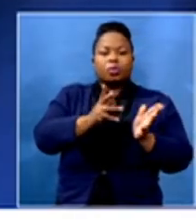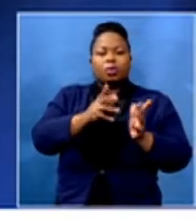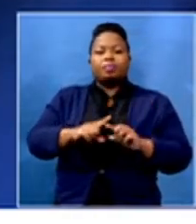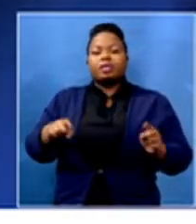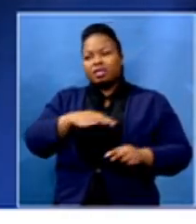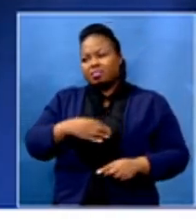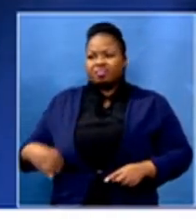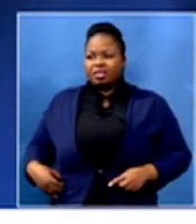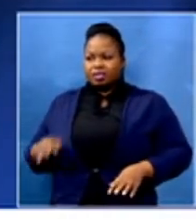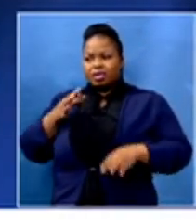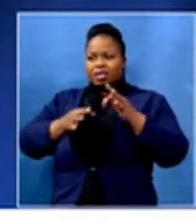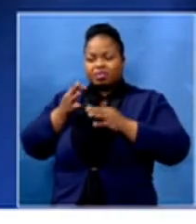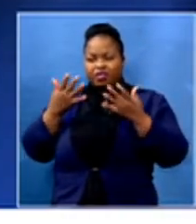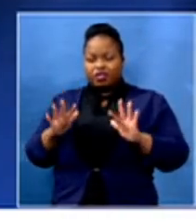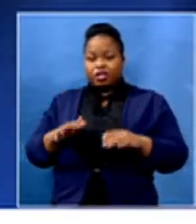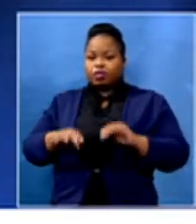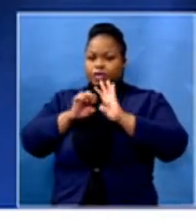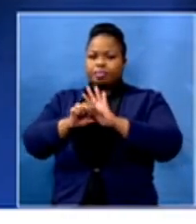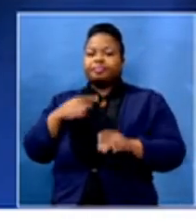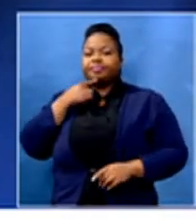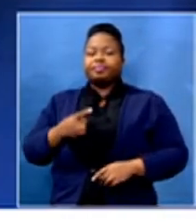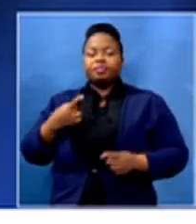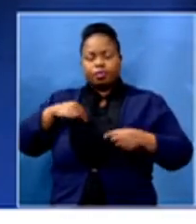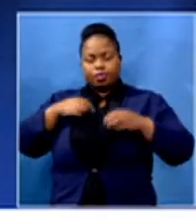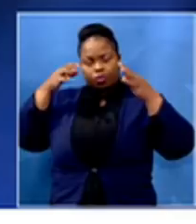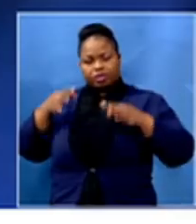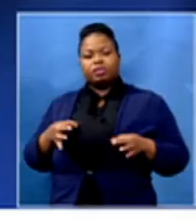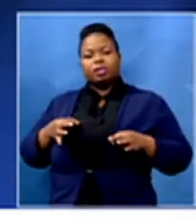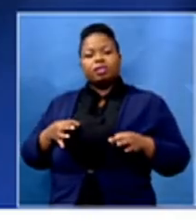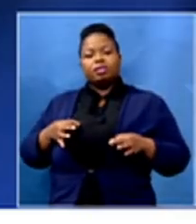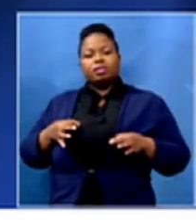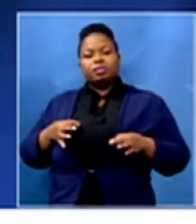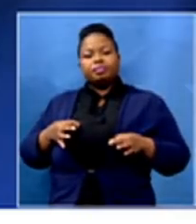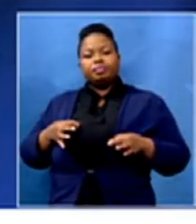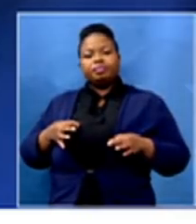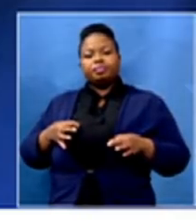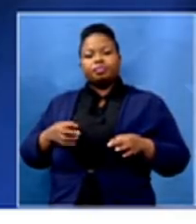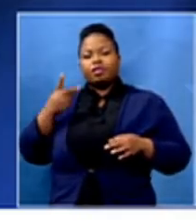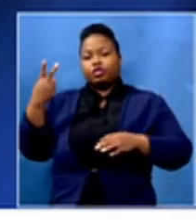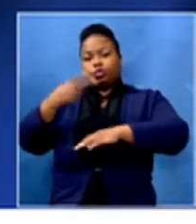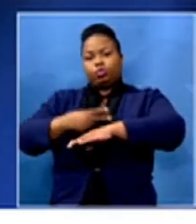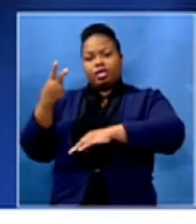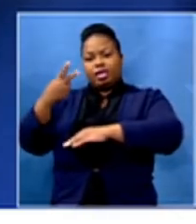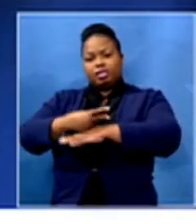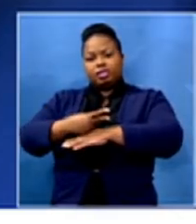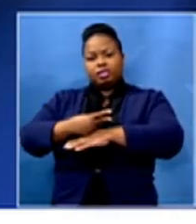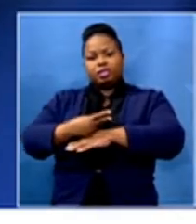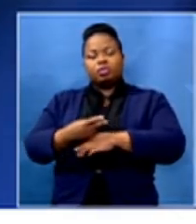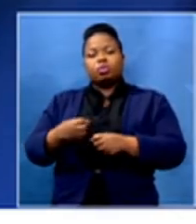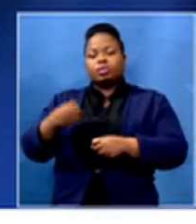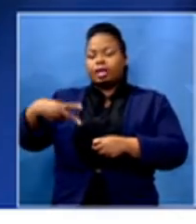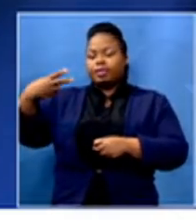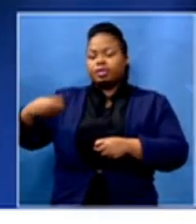was indicating, for example, that when we took the decisions, the every 2 days, you had twice the number of